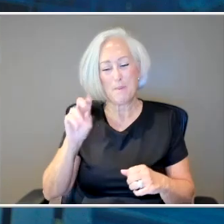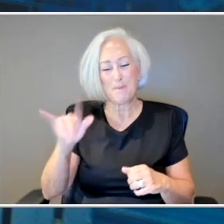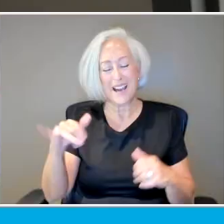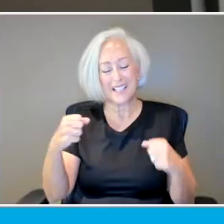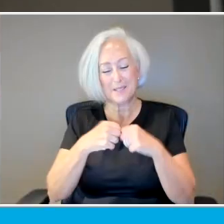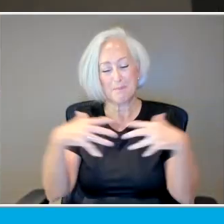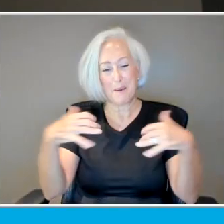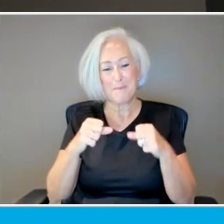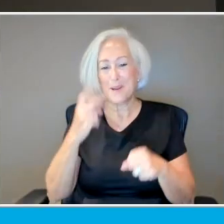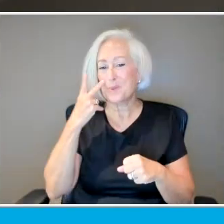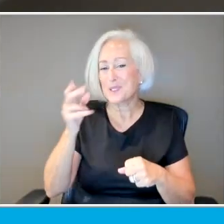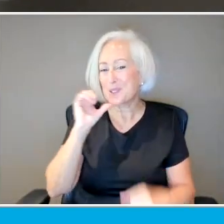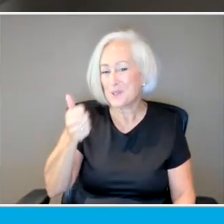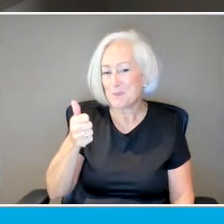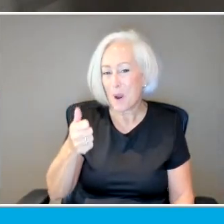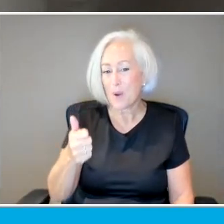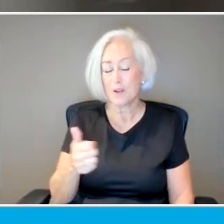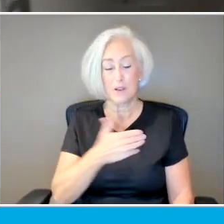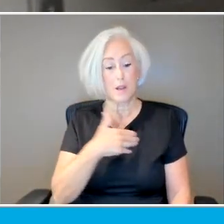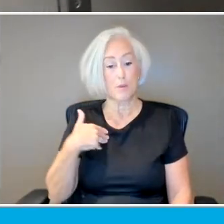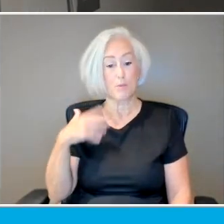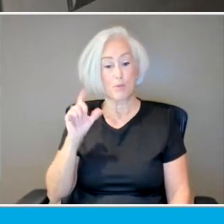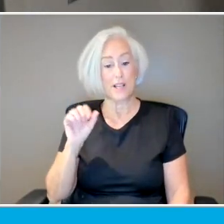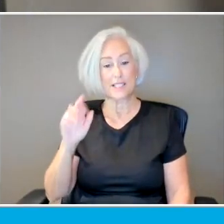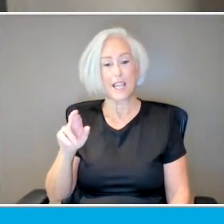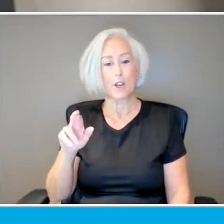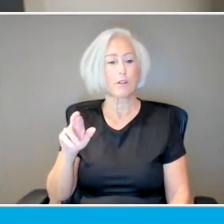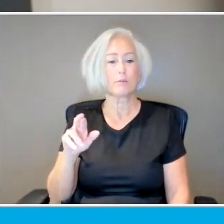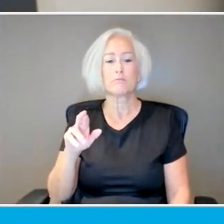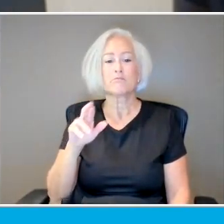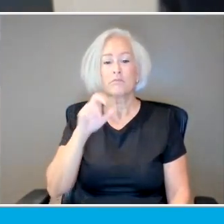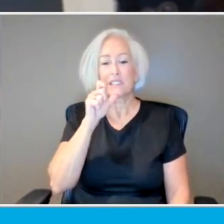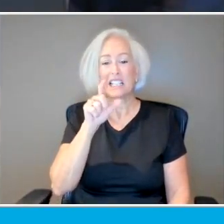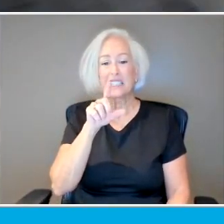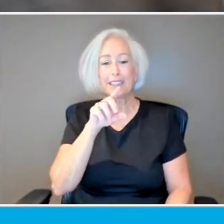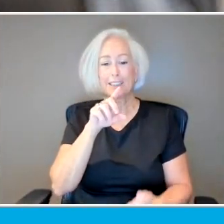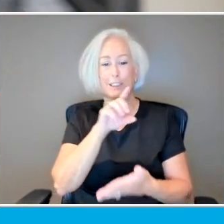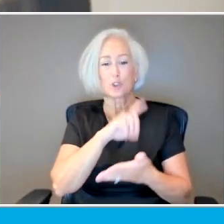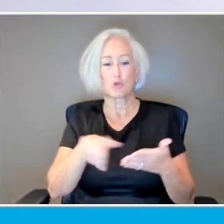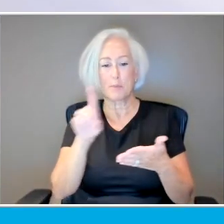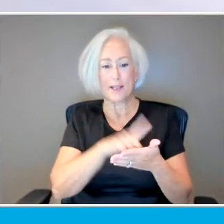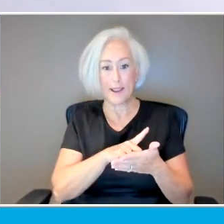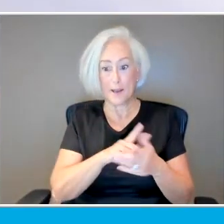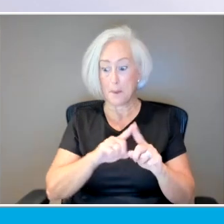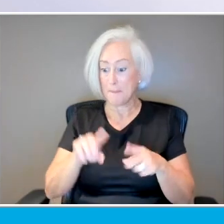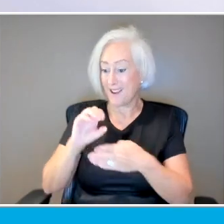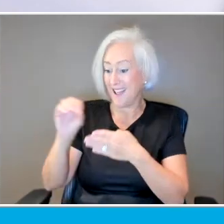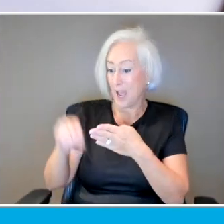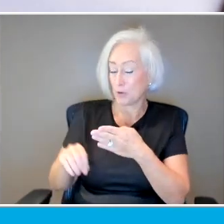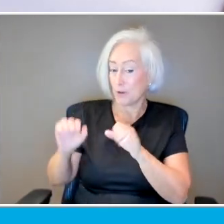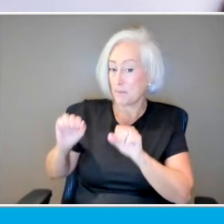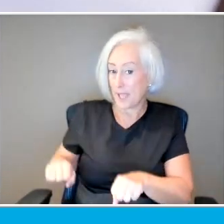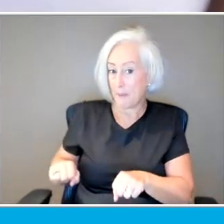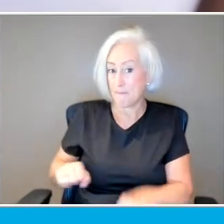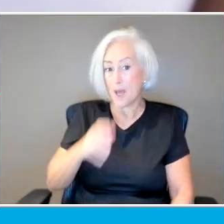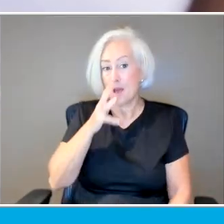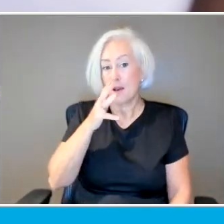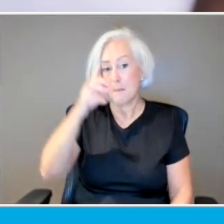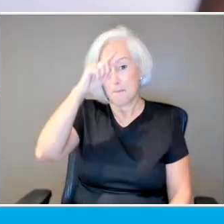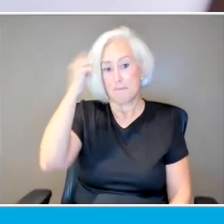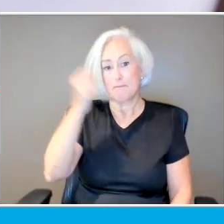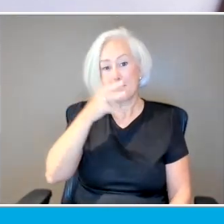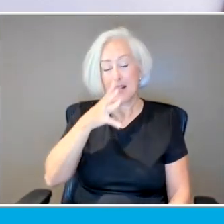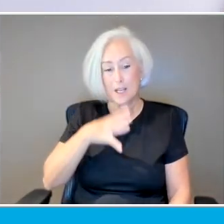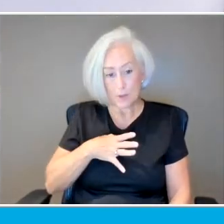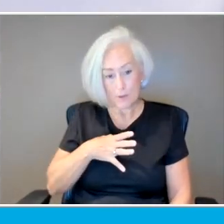tomorrow. Breast cancer doesn't discriminate, but outcomes often do. Women of color face poorer survival rates, and